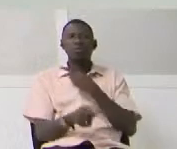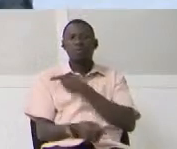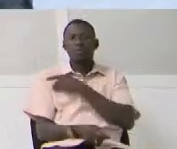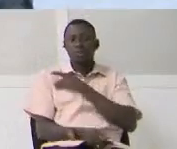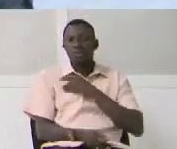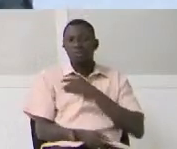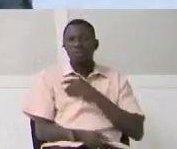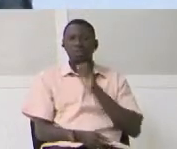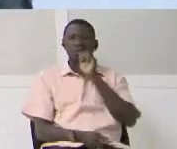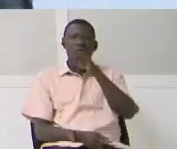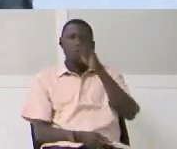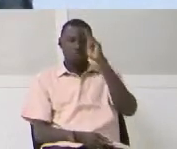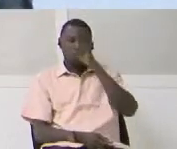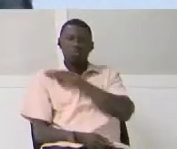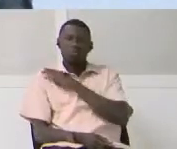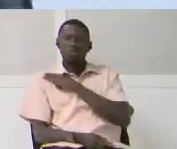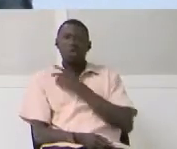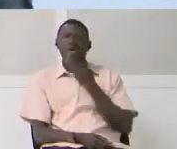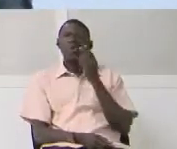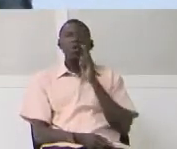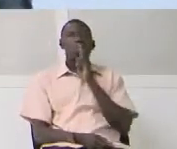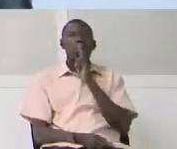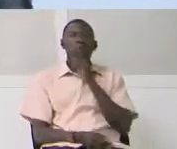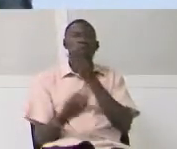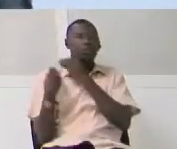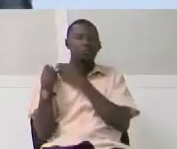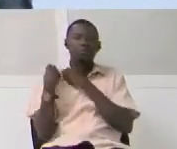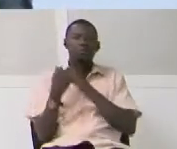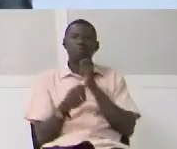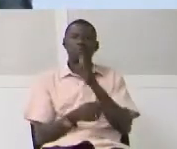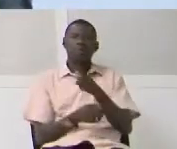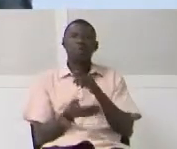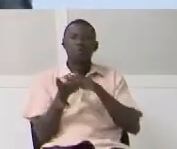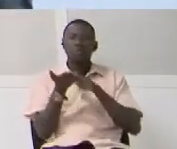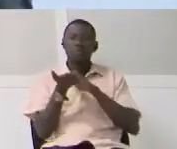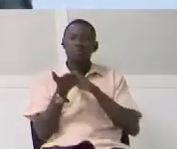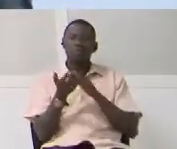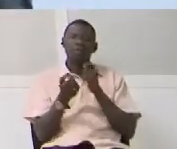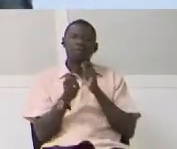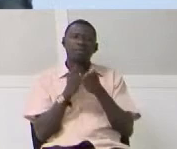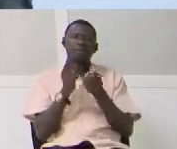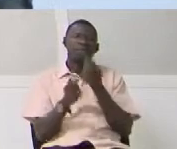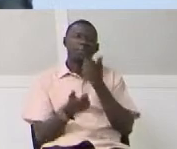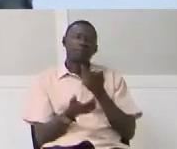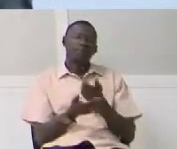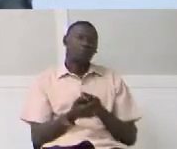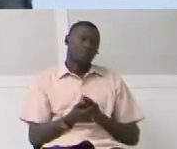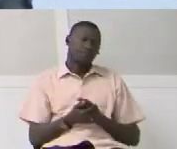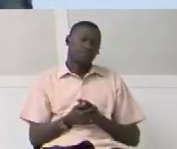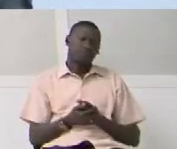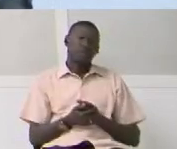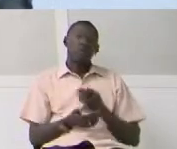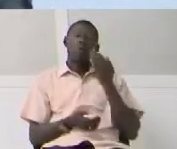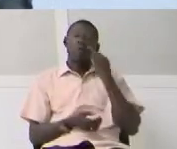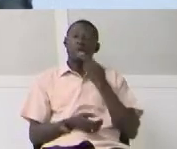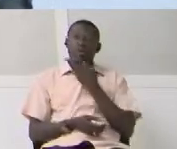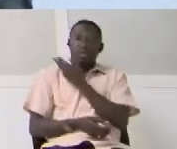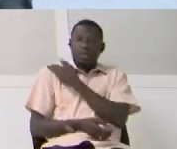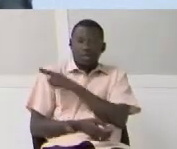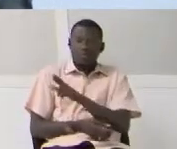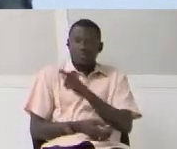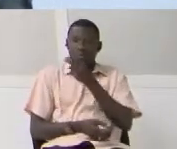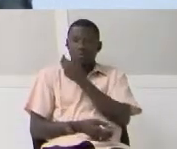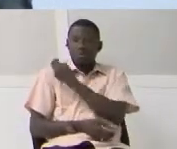Kissira been got discharged hospital. When he was discharged from hospital, the father did dress. He used to go to